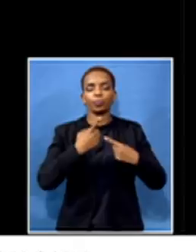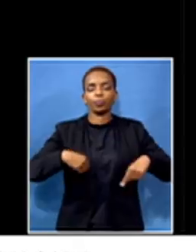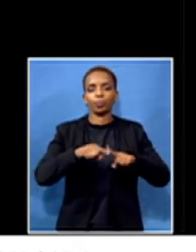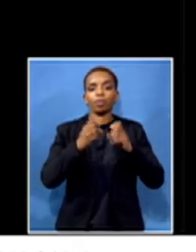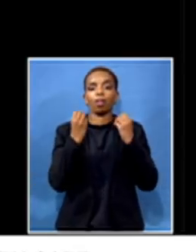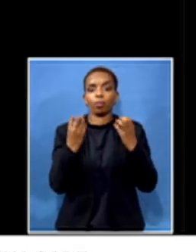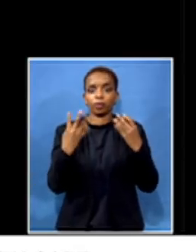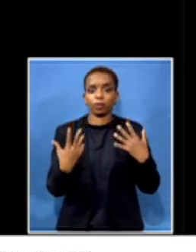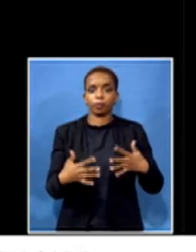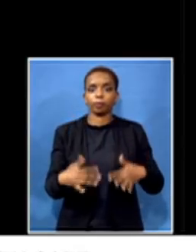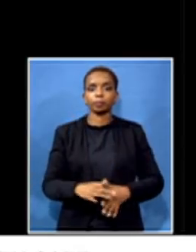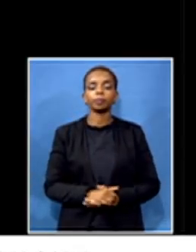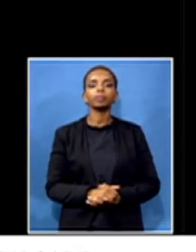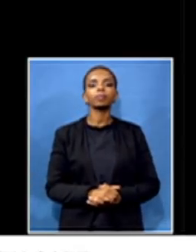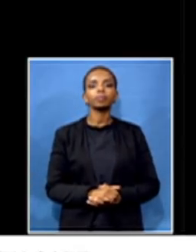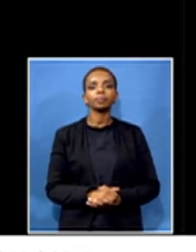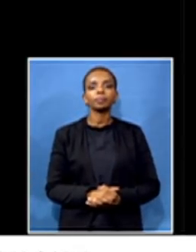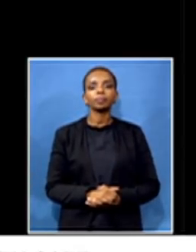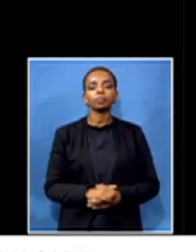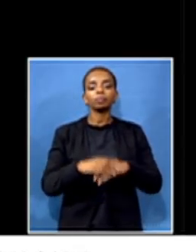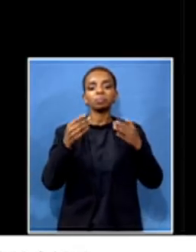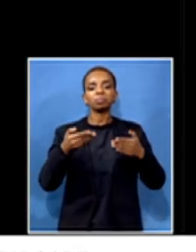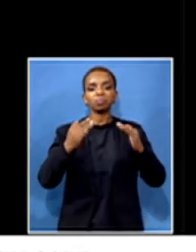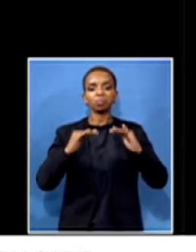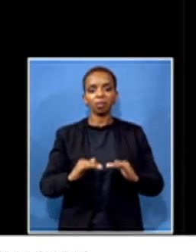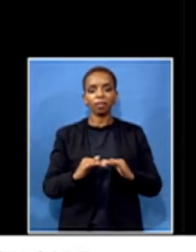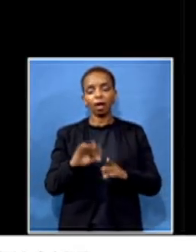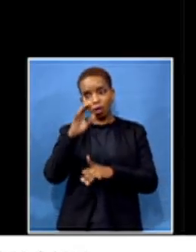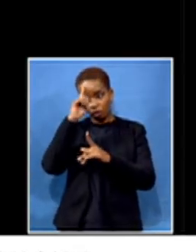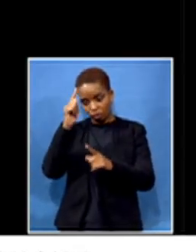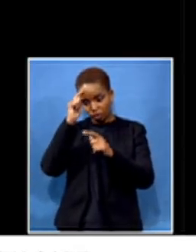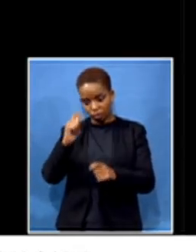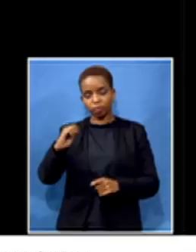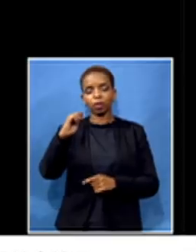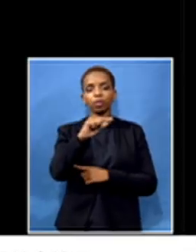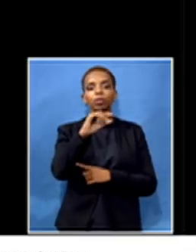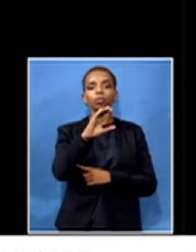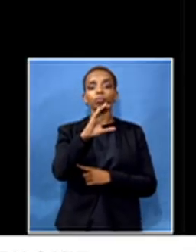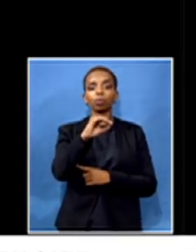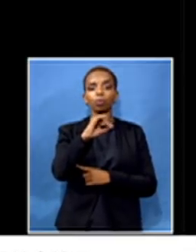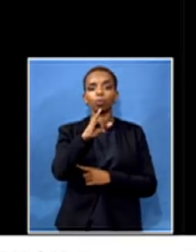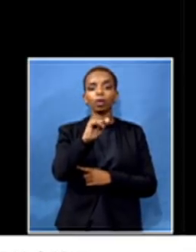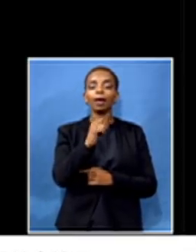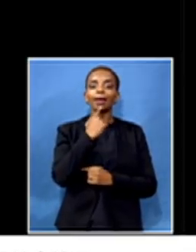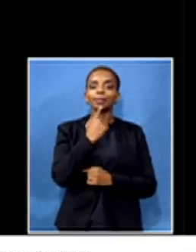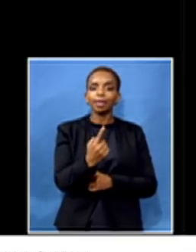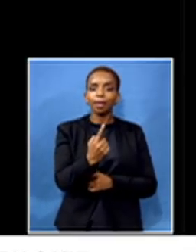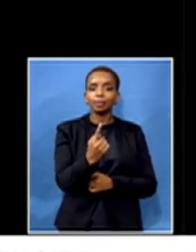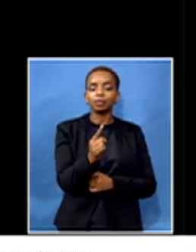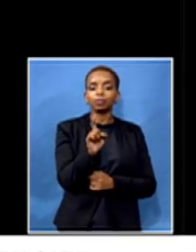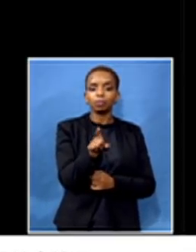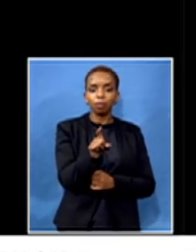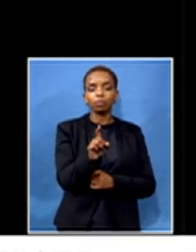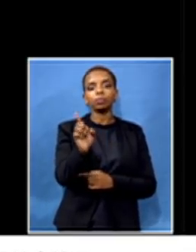the other Honorable Goya raised the issue of support to communities with no access to the media. I think that question is spot